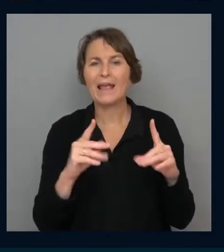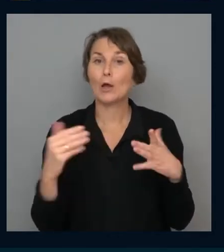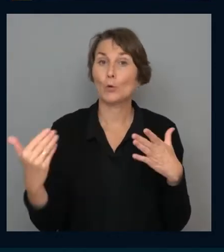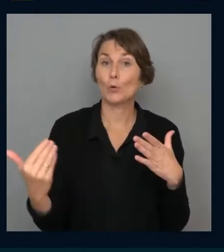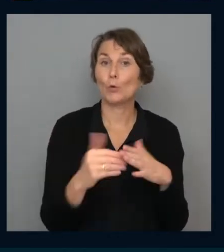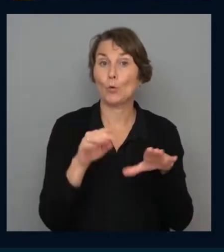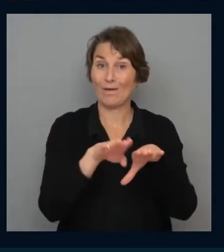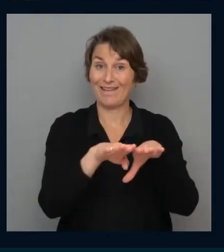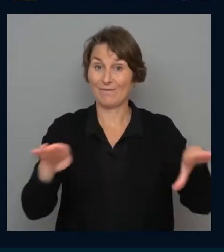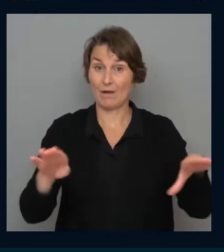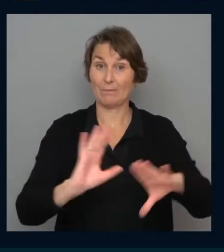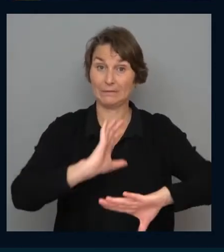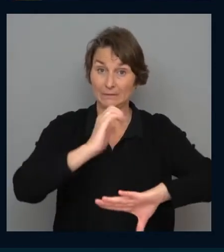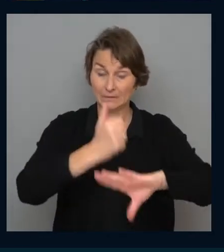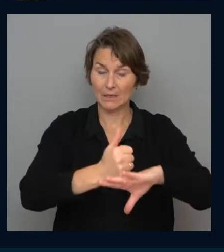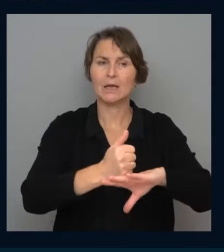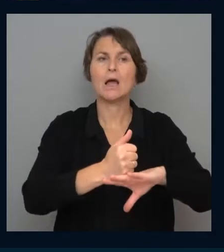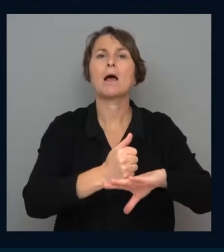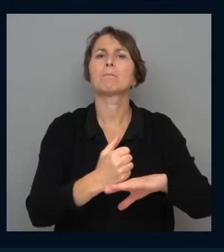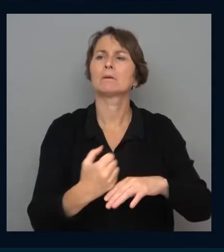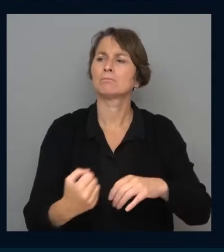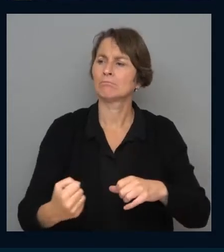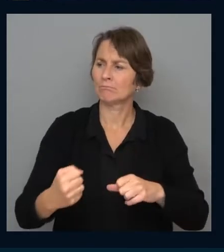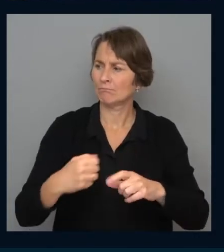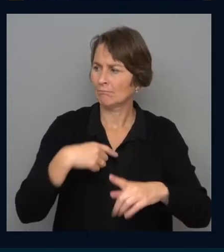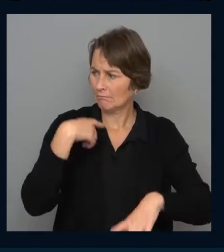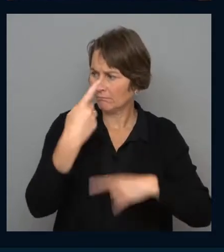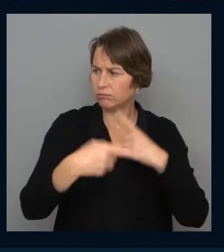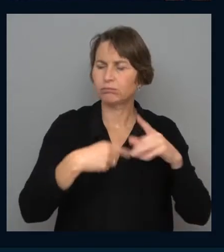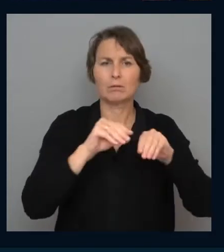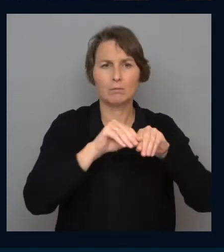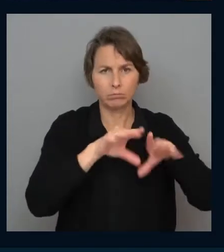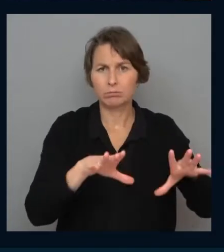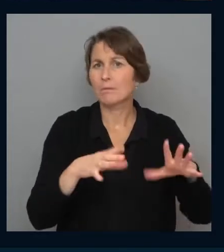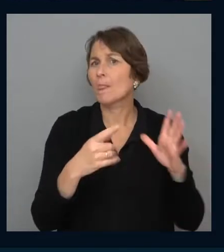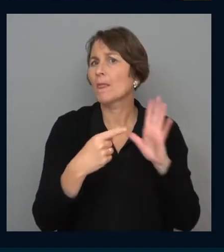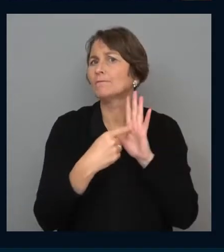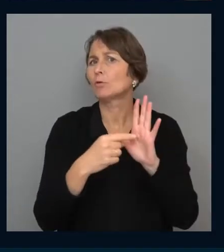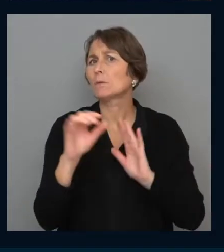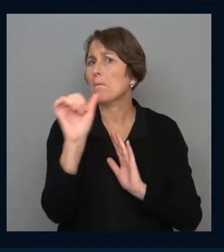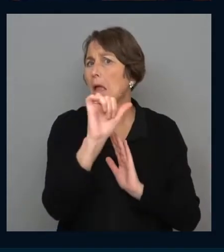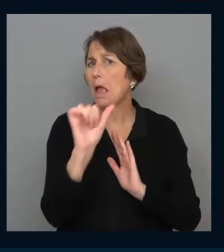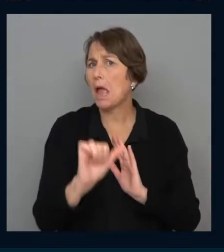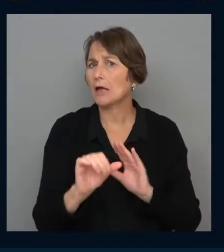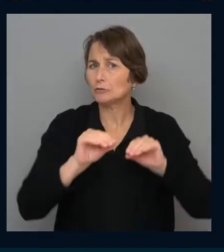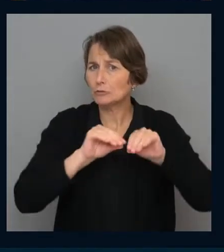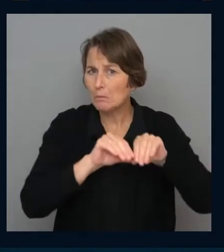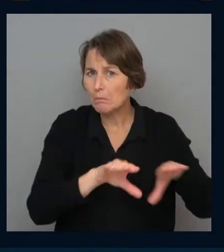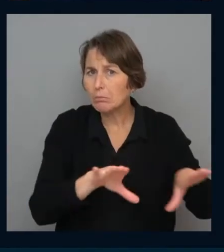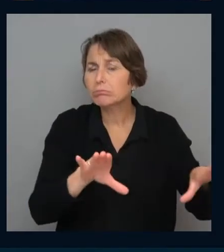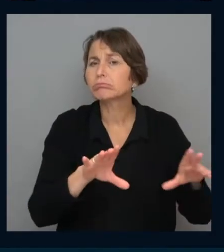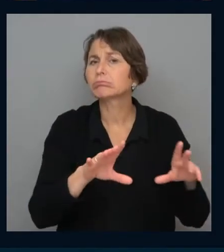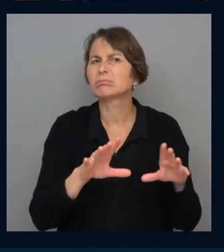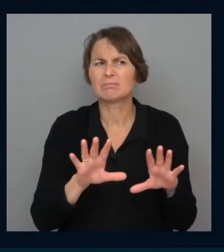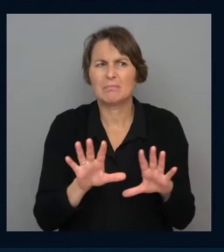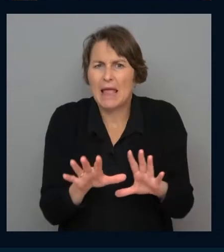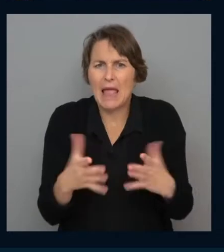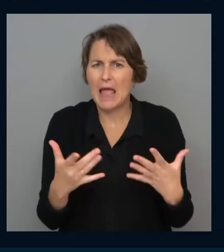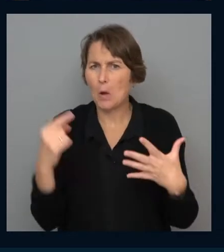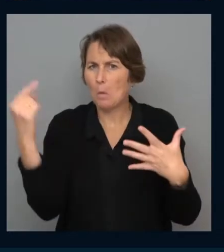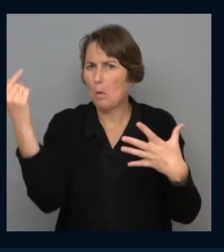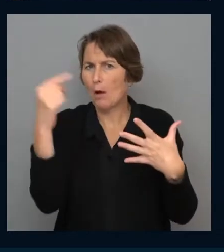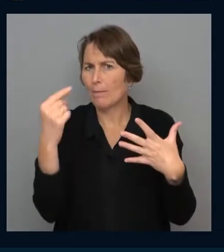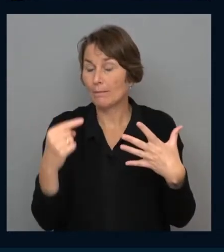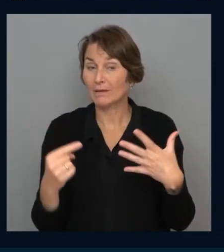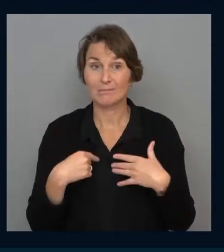them. We could deploy this into Azure. Do we want to do, how do we want to do this? Well, our website's already